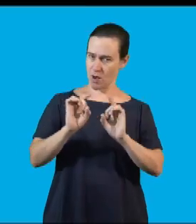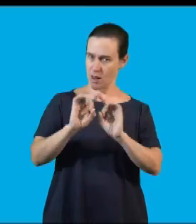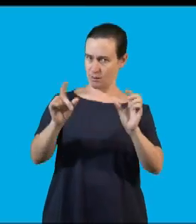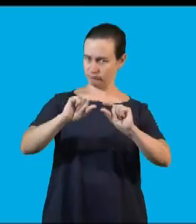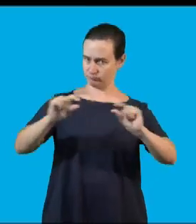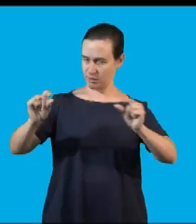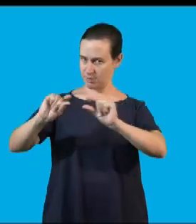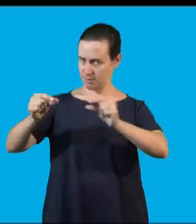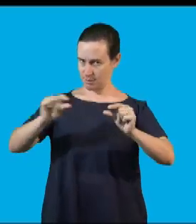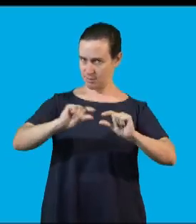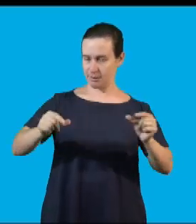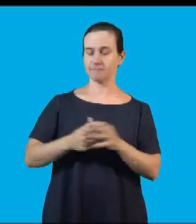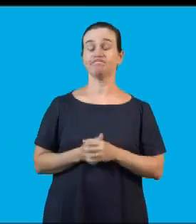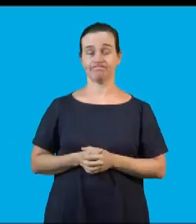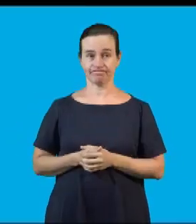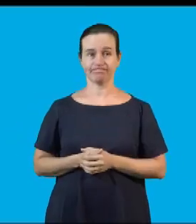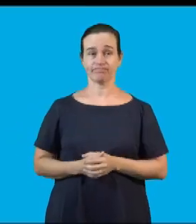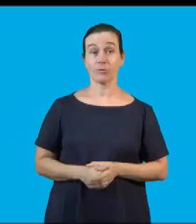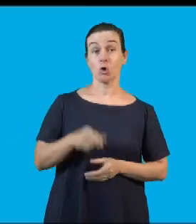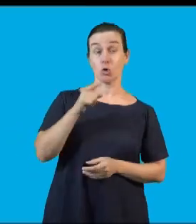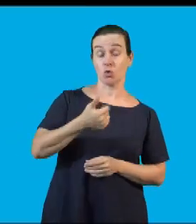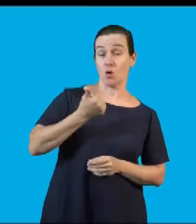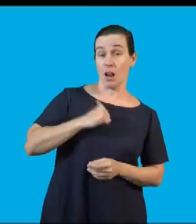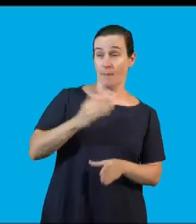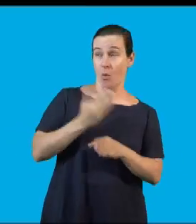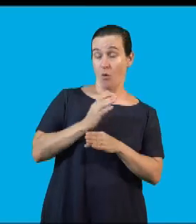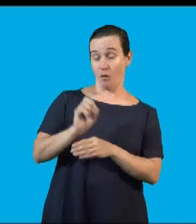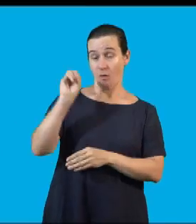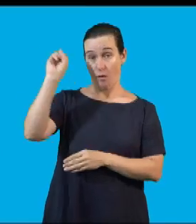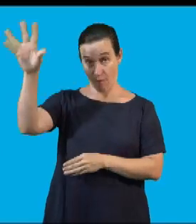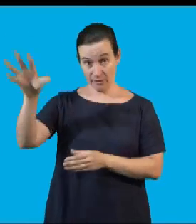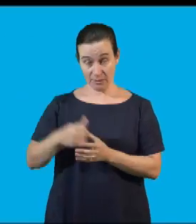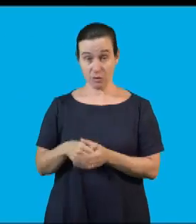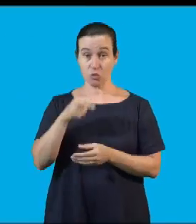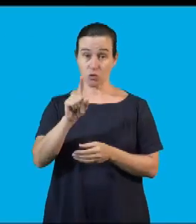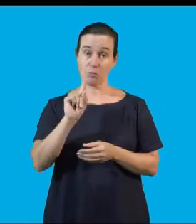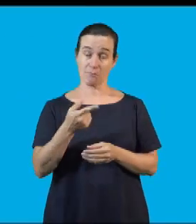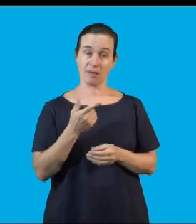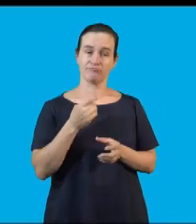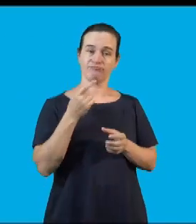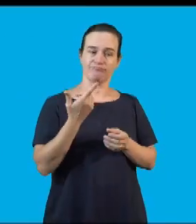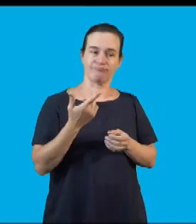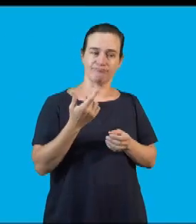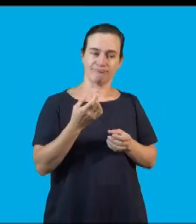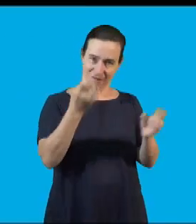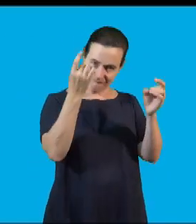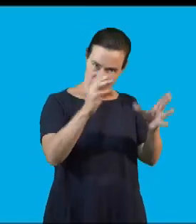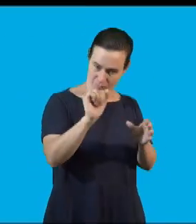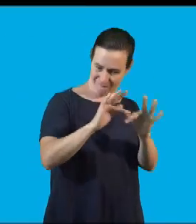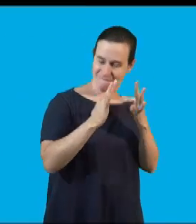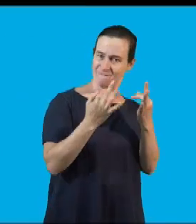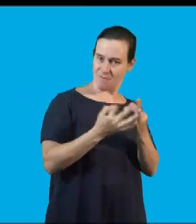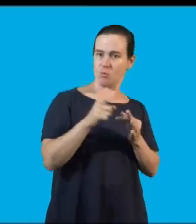sentences. You have decided to work overseas and must inform your family about